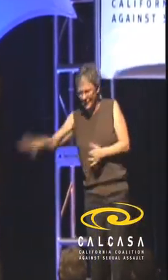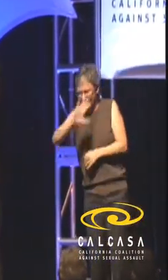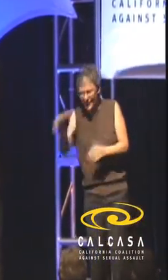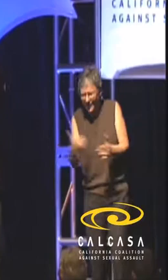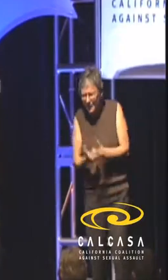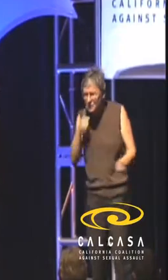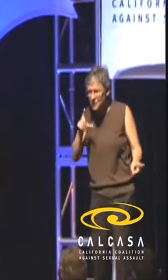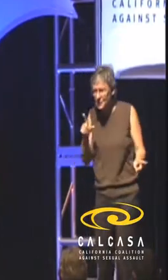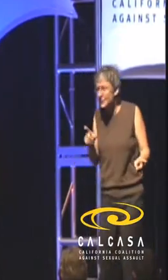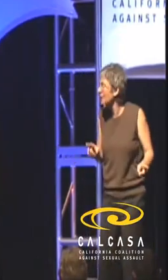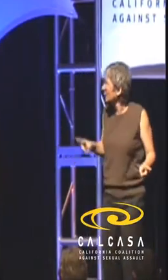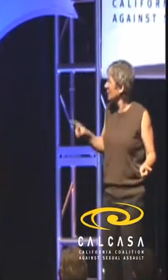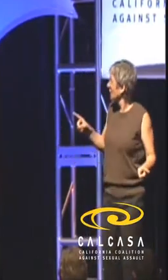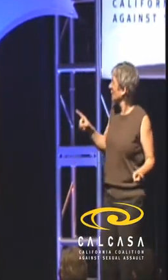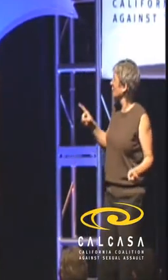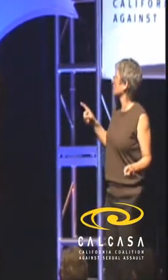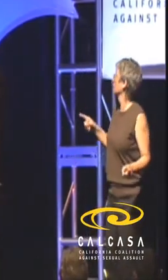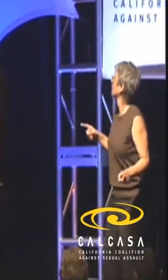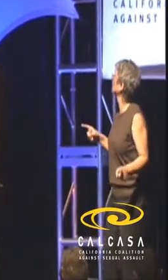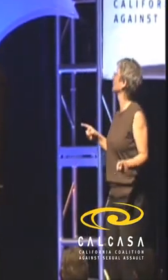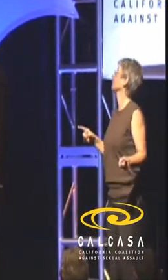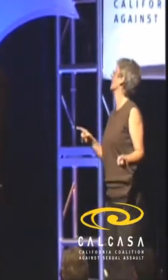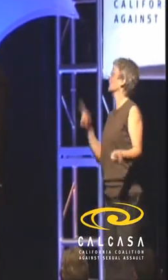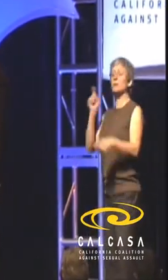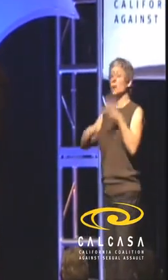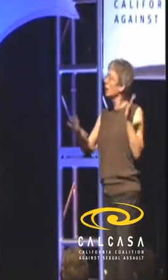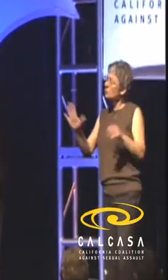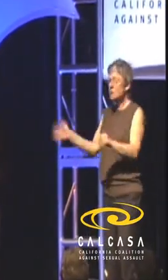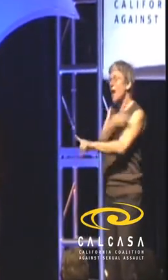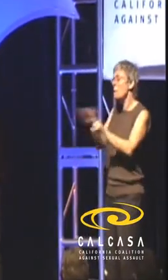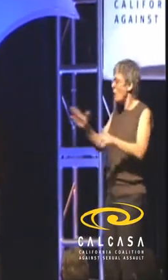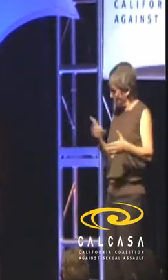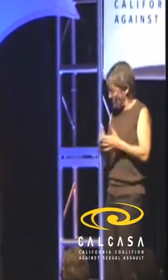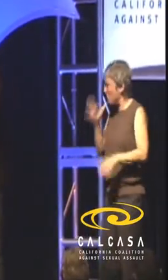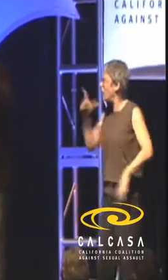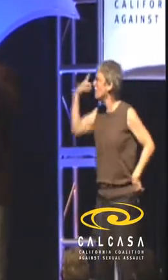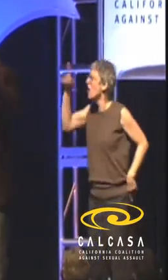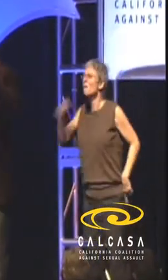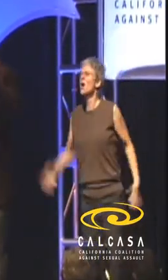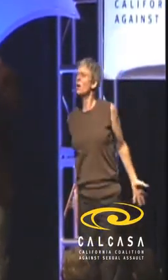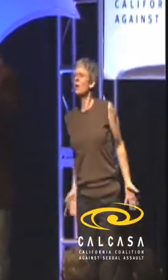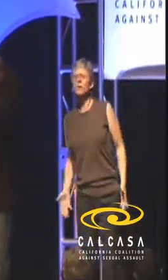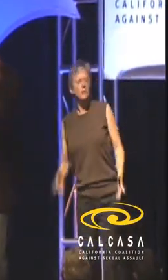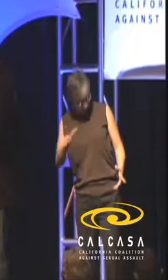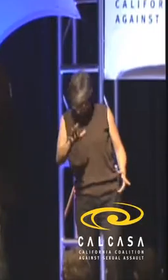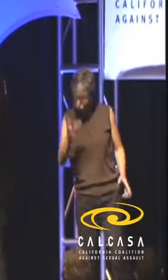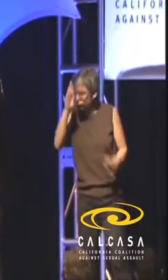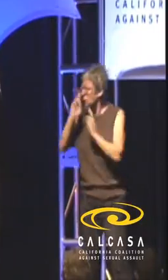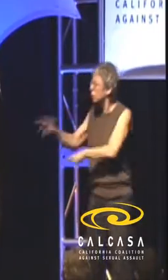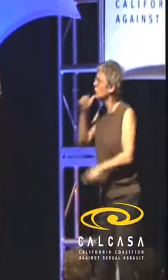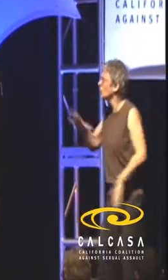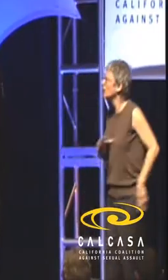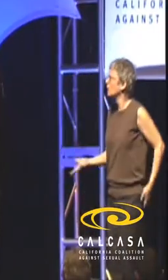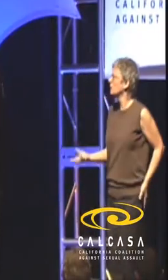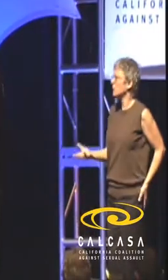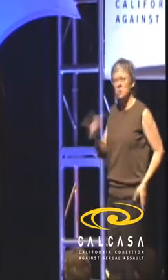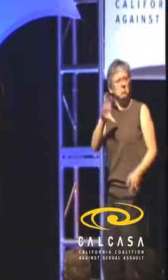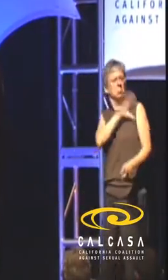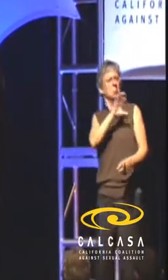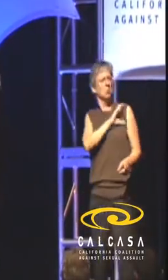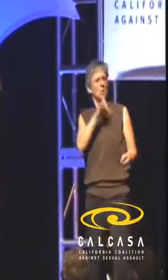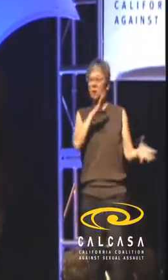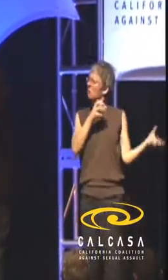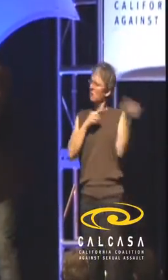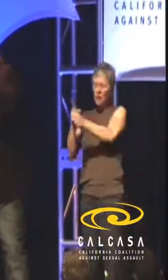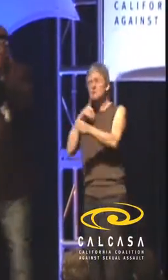bringing ladies drama You can't slap me, cause I'm your baby mama You need to stop tryna control that lady You don't own me, stop tryna